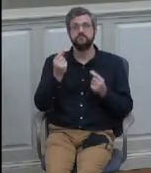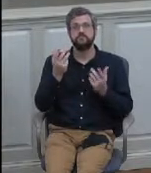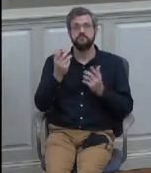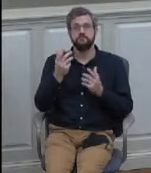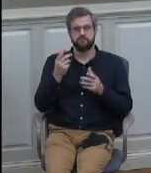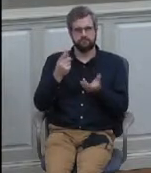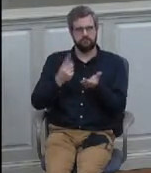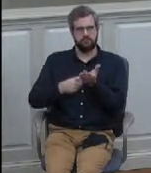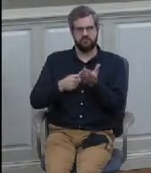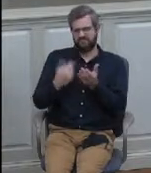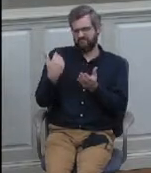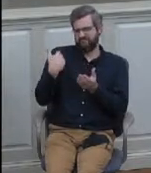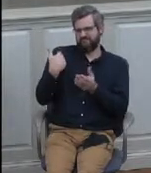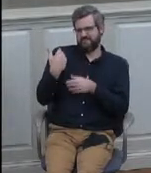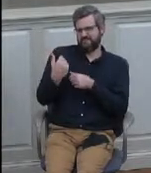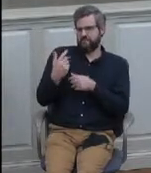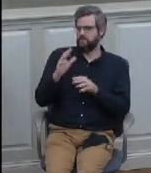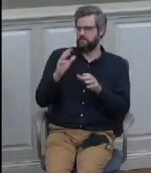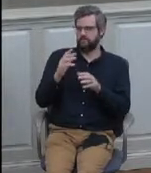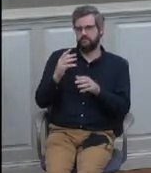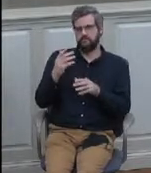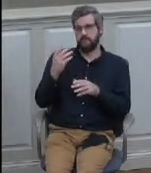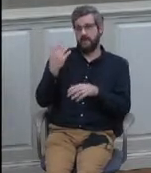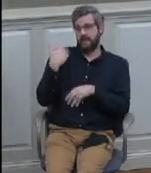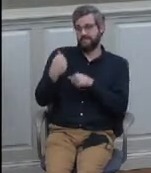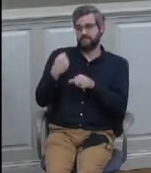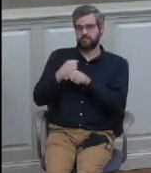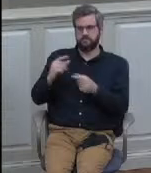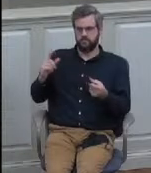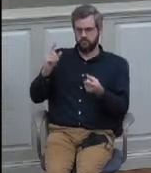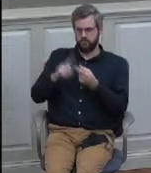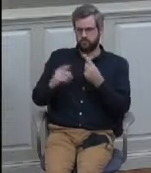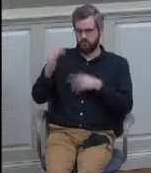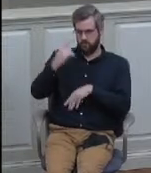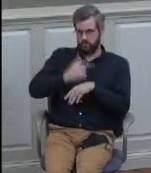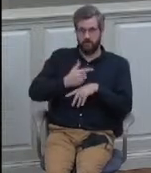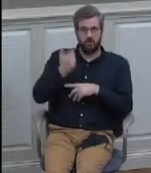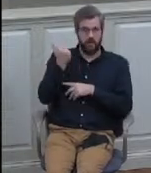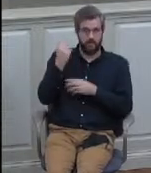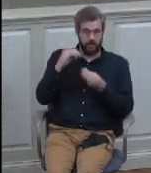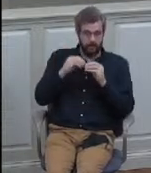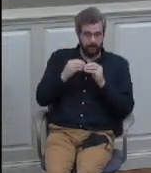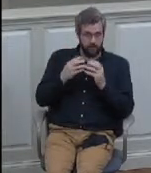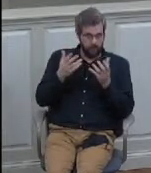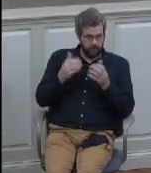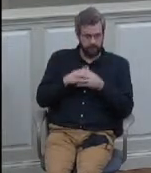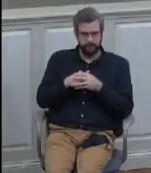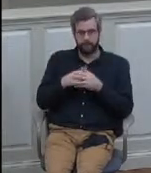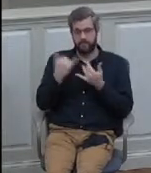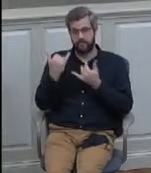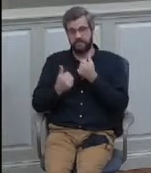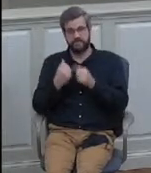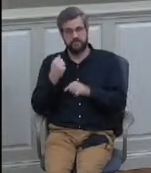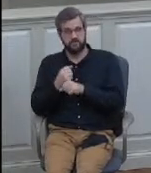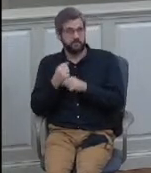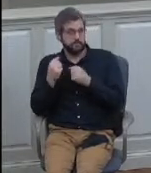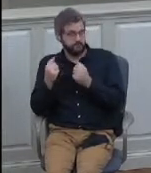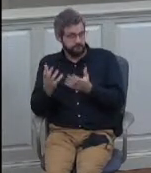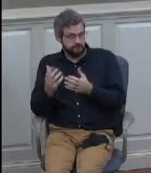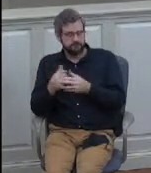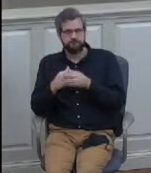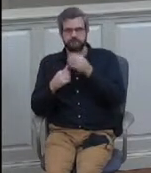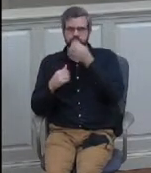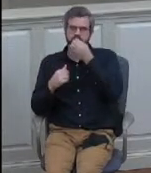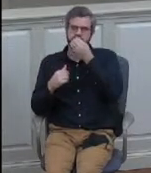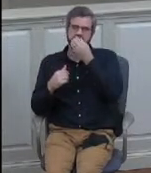the year end, year to date, some of the numbers from last year that, and then as we've gotten into this year, we would like